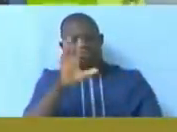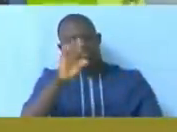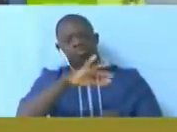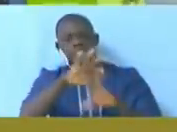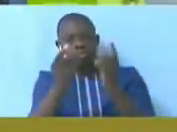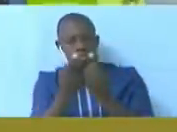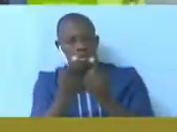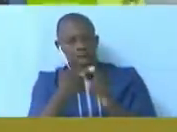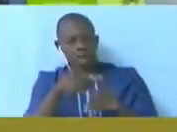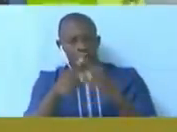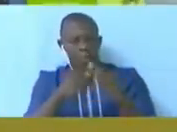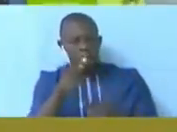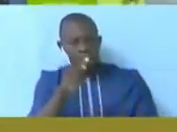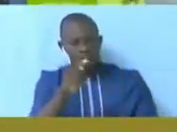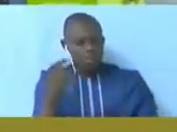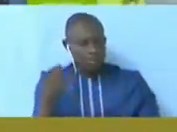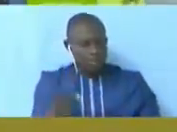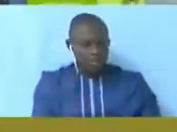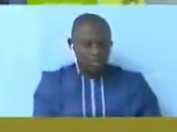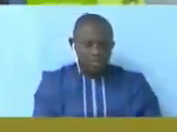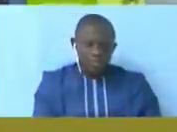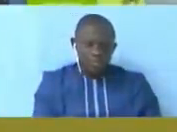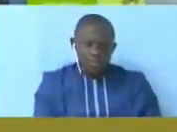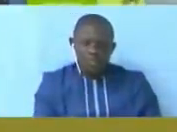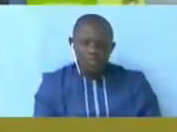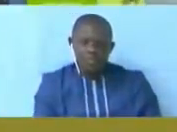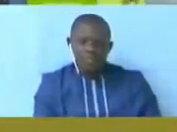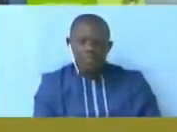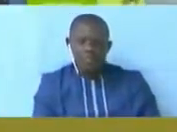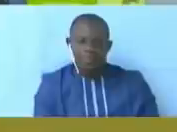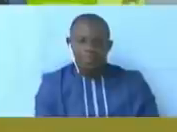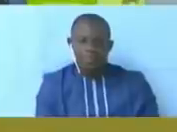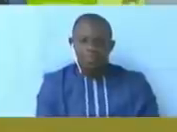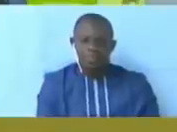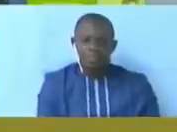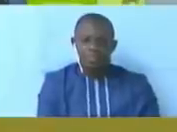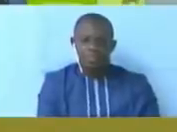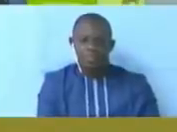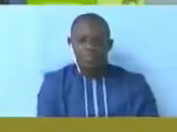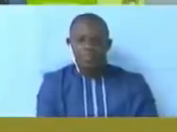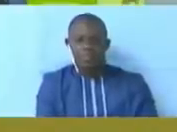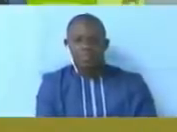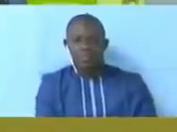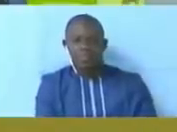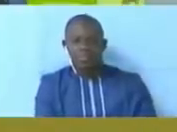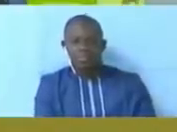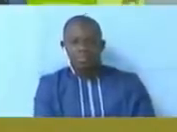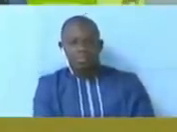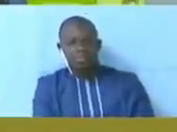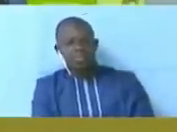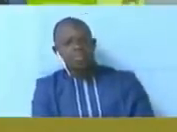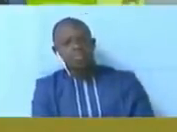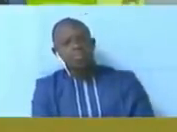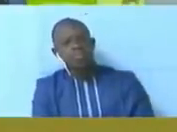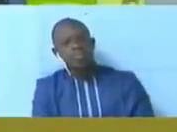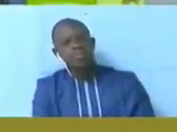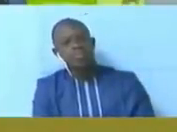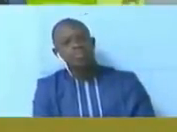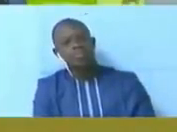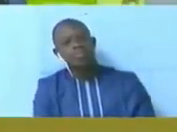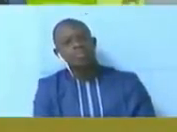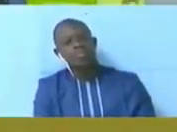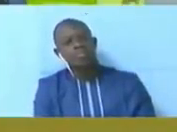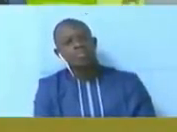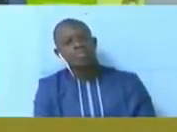soto la non prise la moy no kiti ñu tanya la bon fo ebe kiti bunda min do fo yesembo soto la pour ka wo la moy wo kiti la bon.